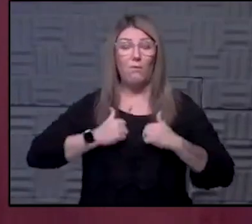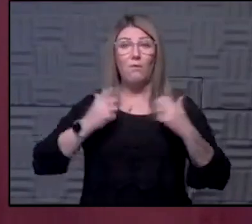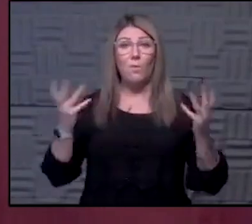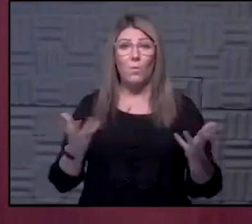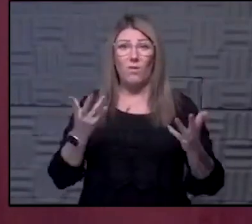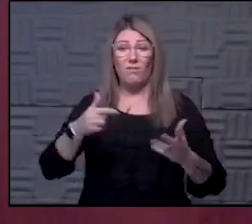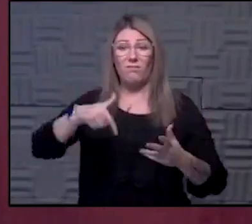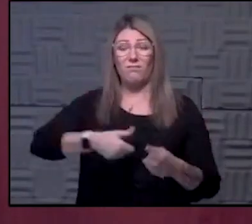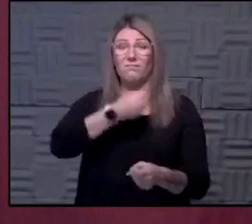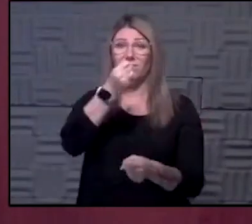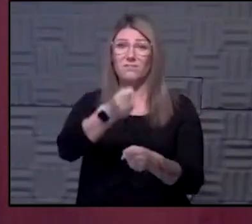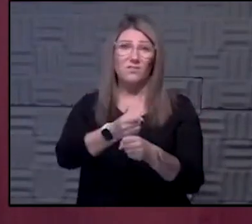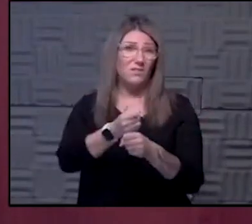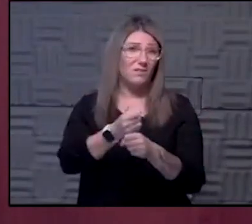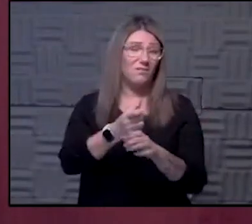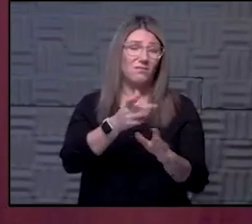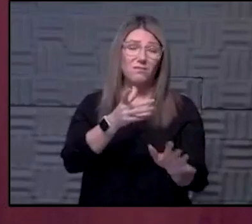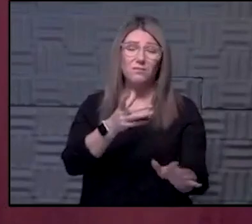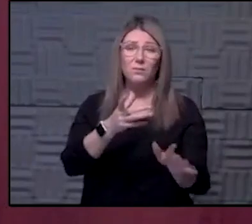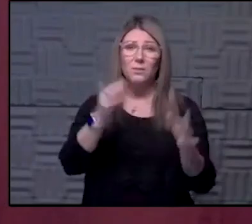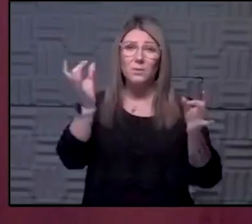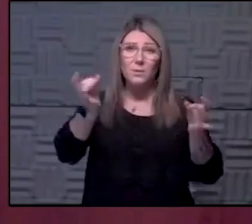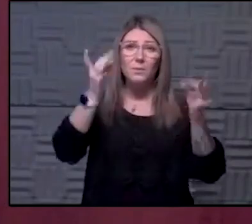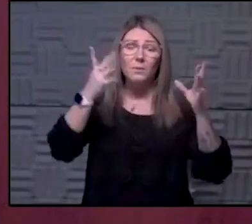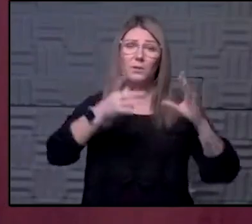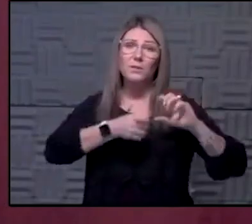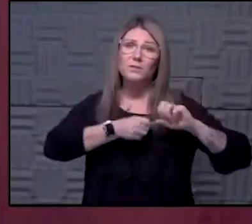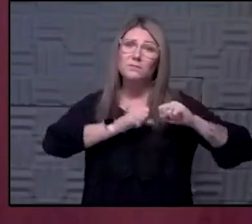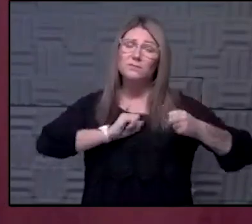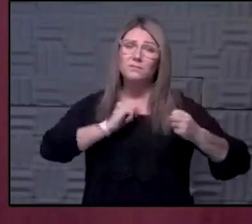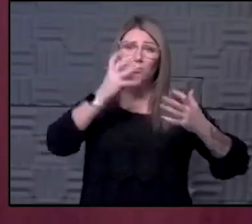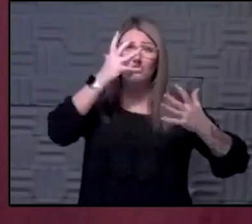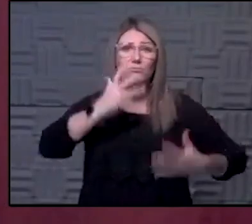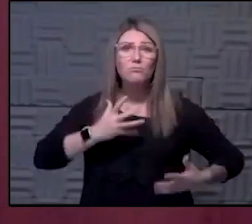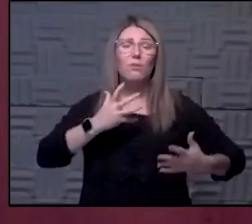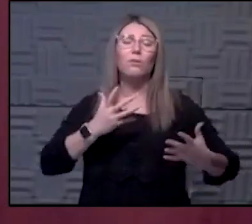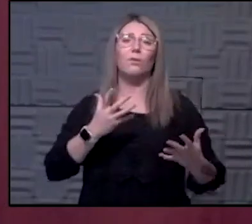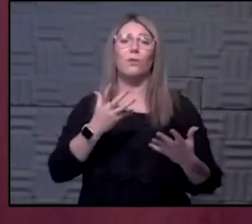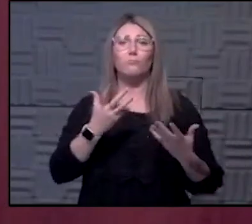been the year of unmeasurable sorrow as we